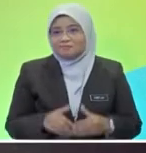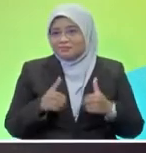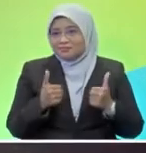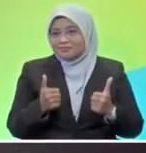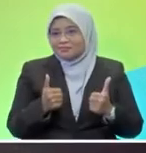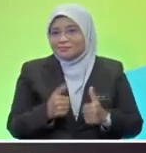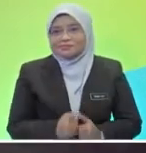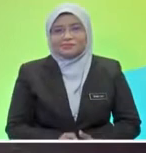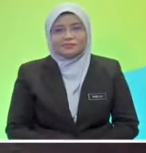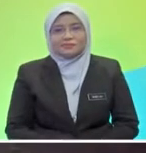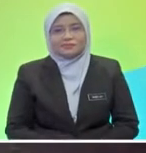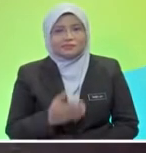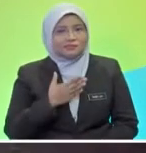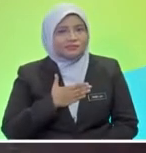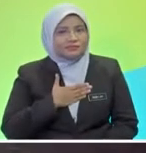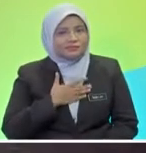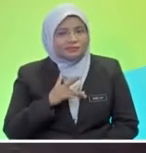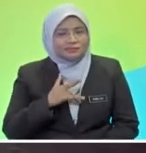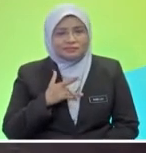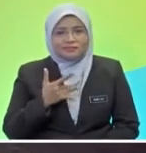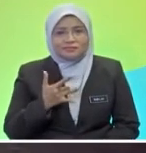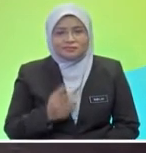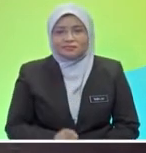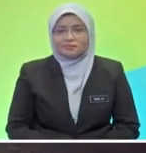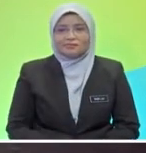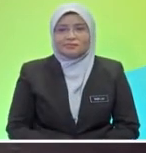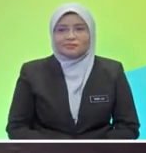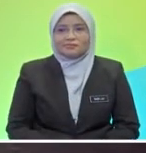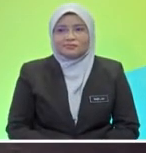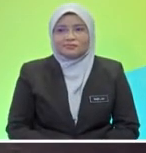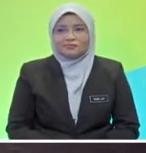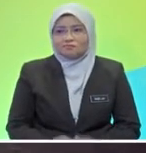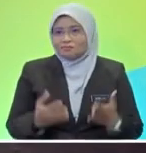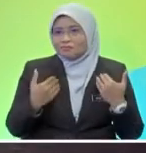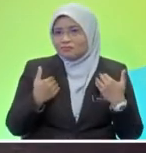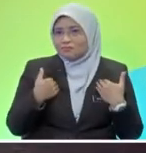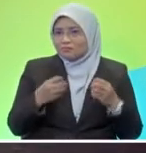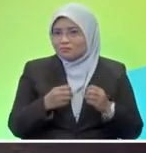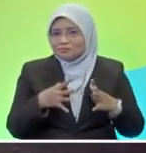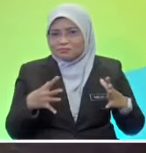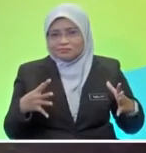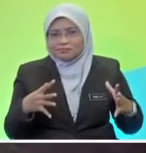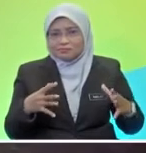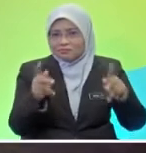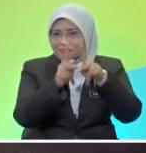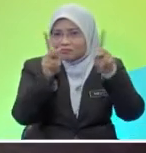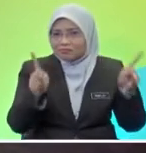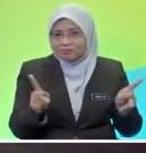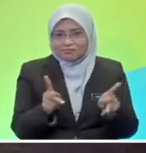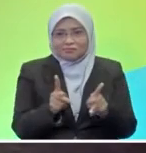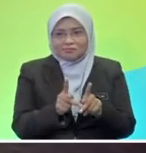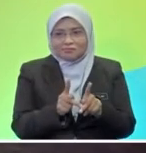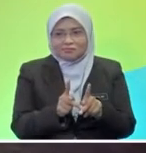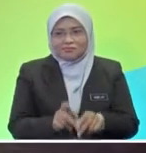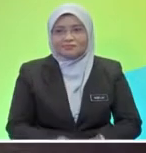Shafika. I think there are few more cards here. Oh, okay. So, I want you to try some